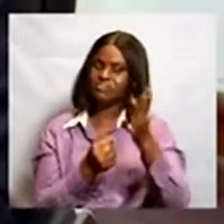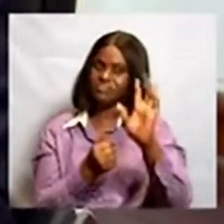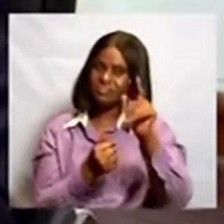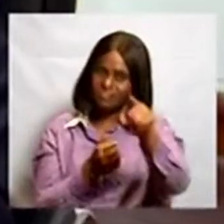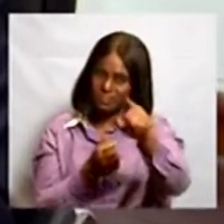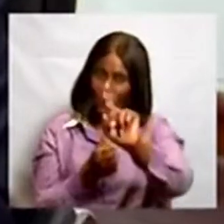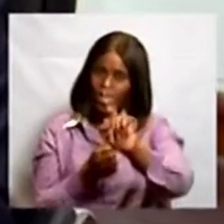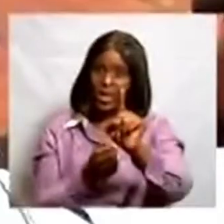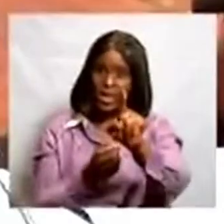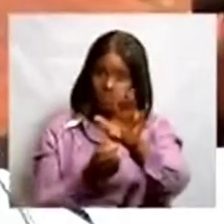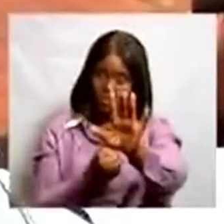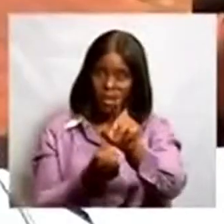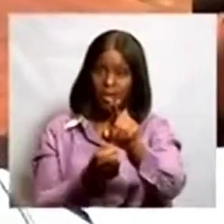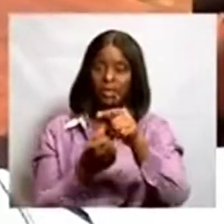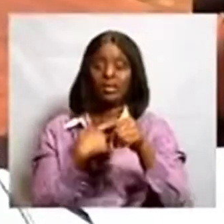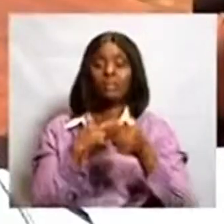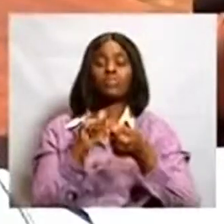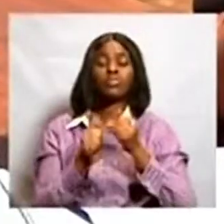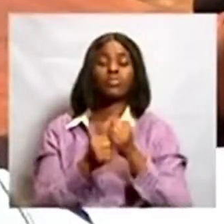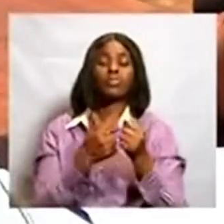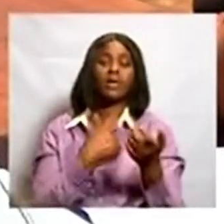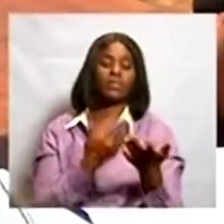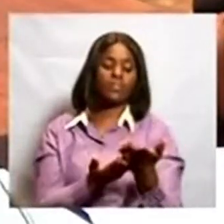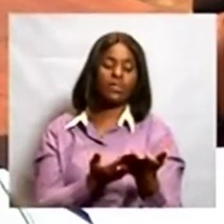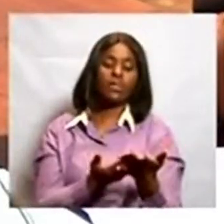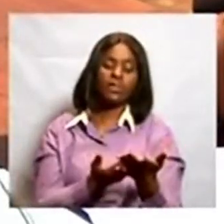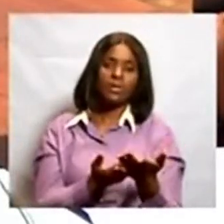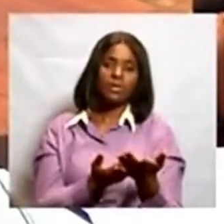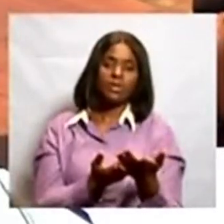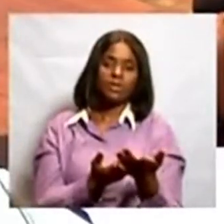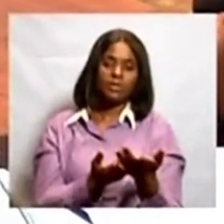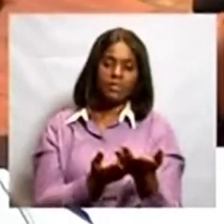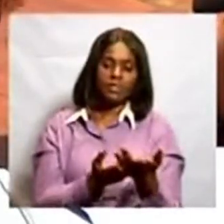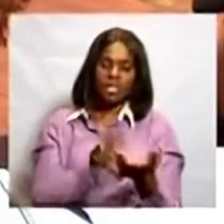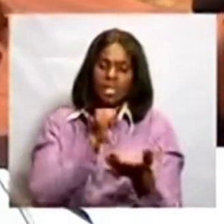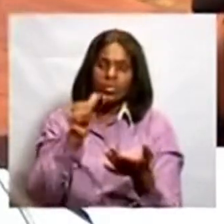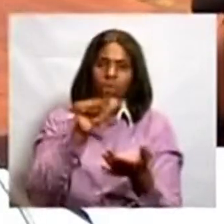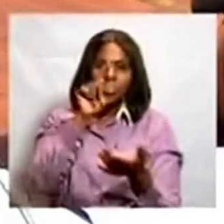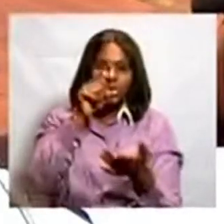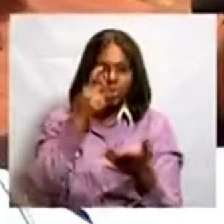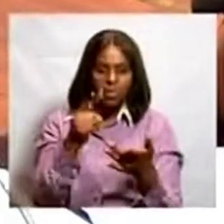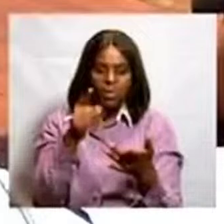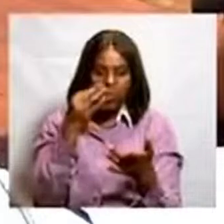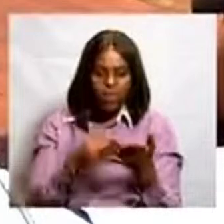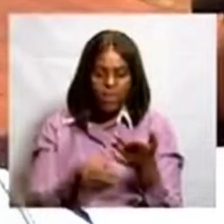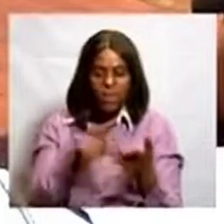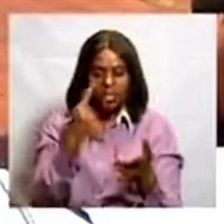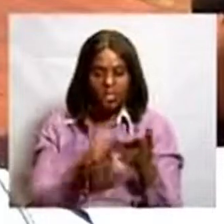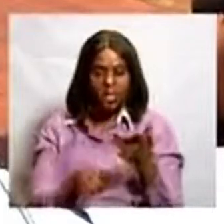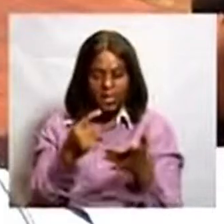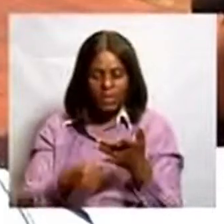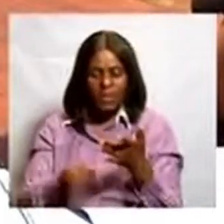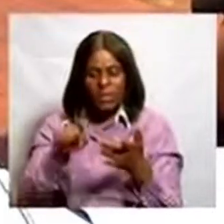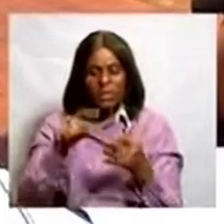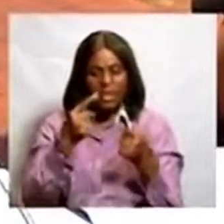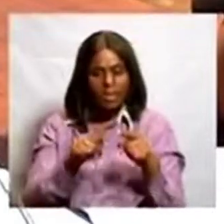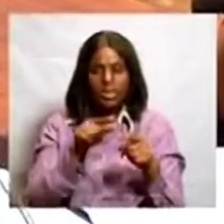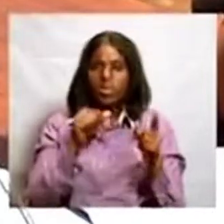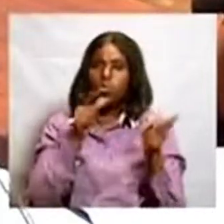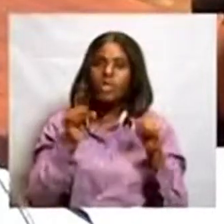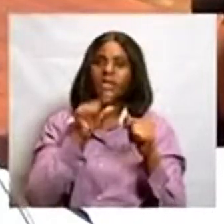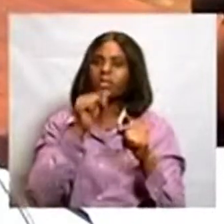you. I'm saying there is a problem here. So it's not a question of saying this is what is supposed to happen when it's not